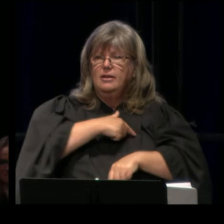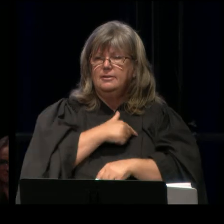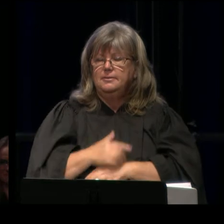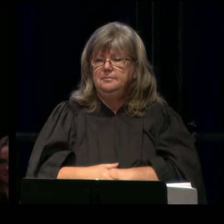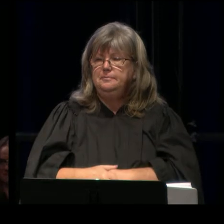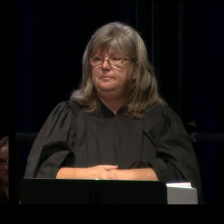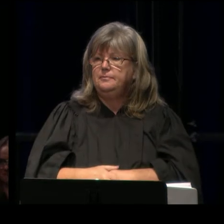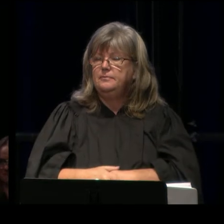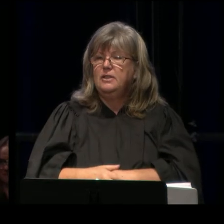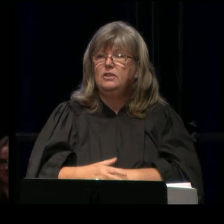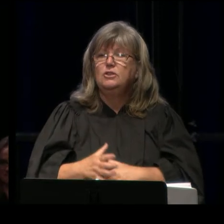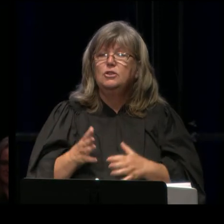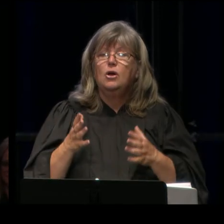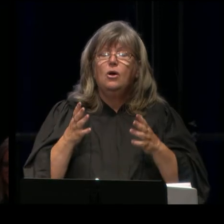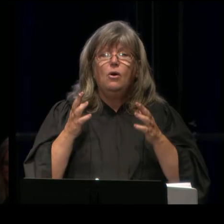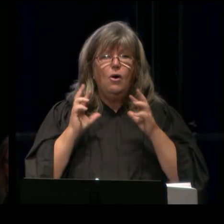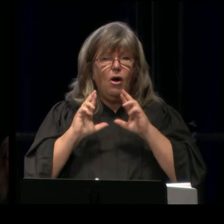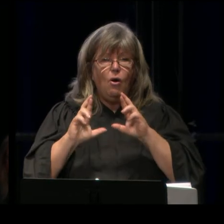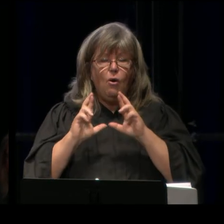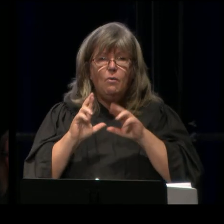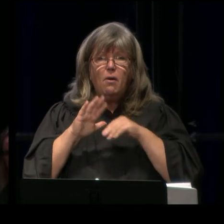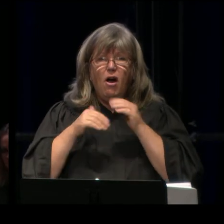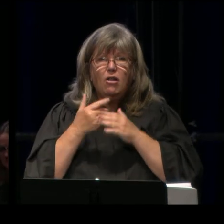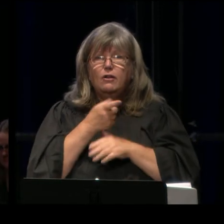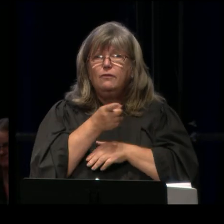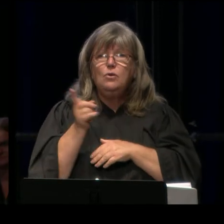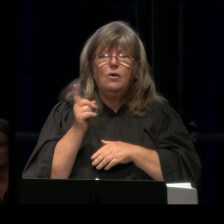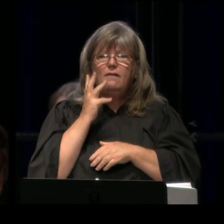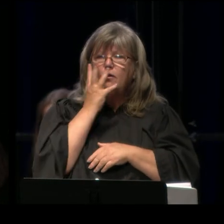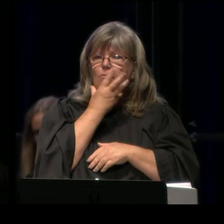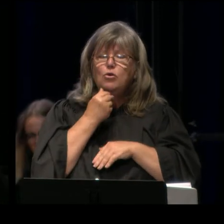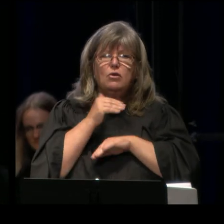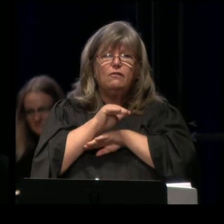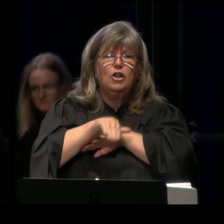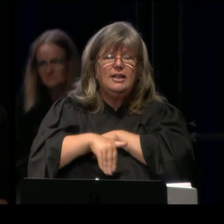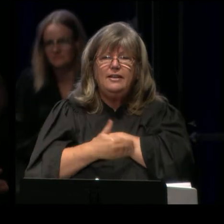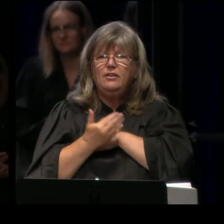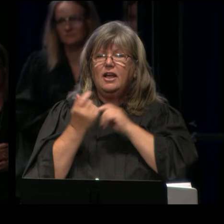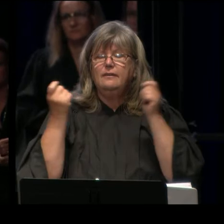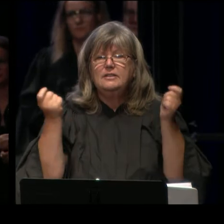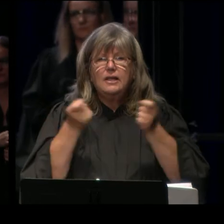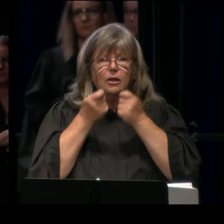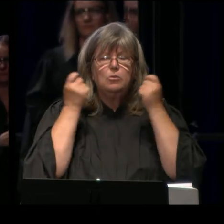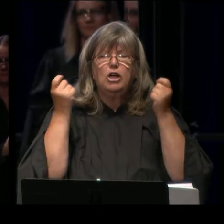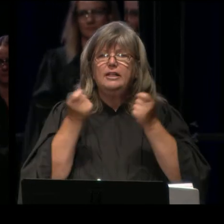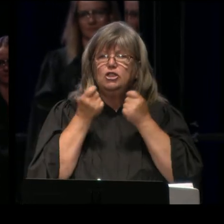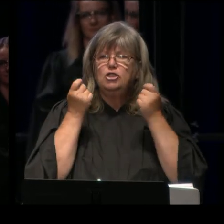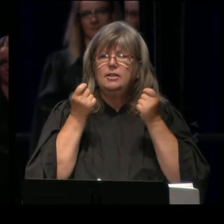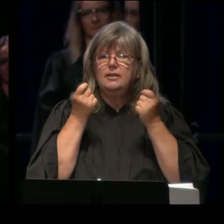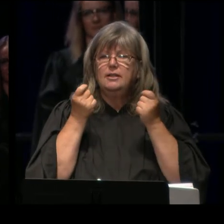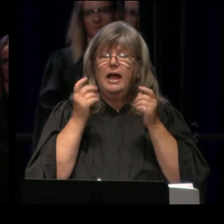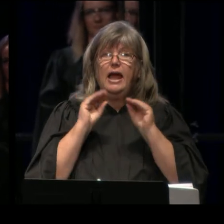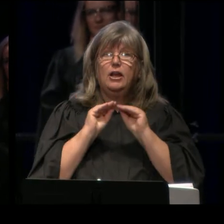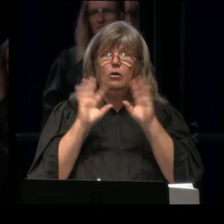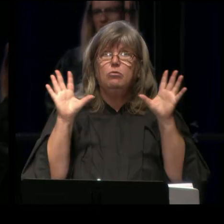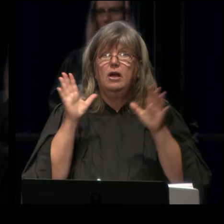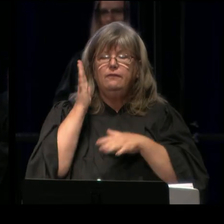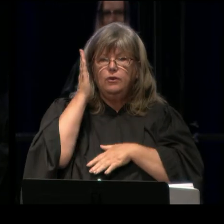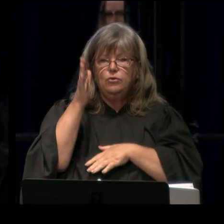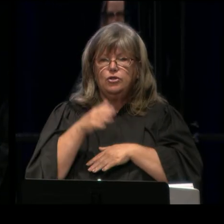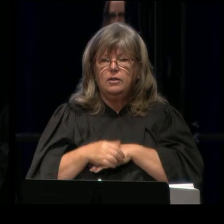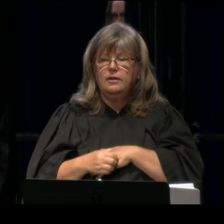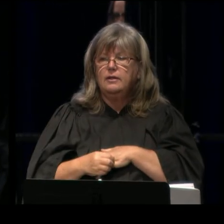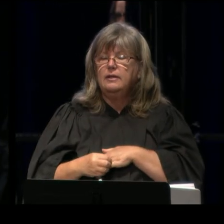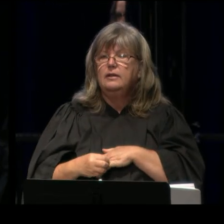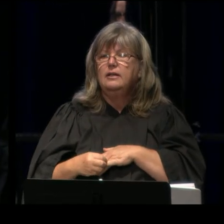I would like to wish all of you and your families a beautiful evening of celebration and a bright future filled